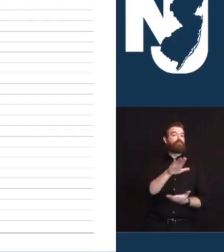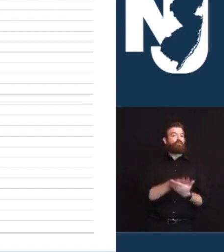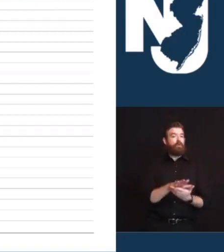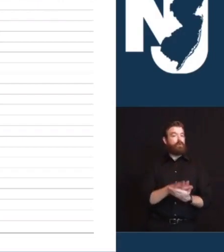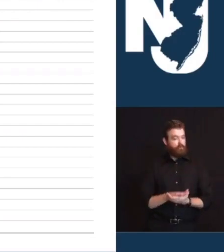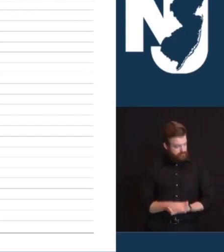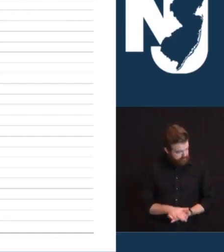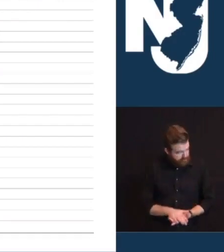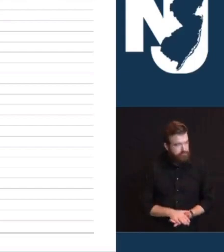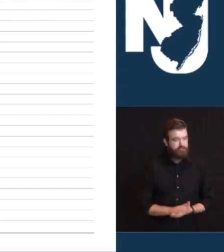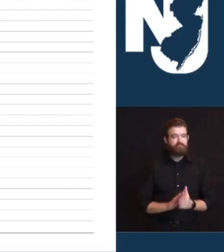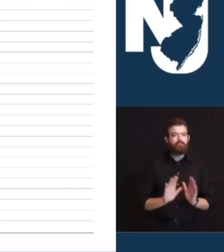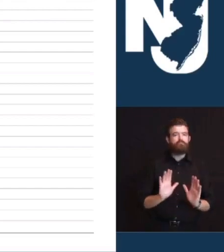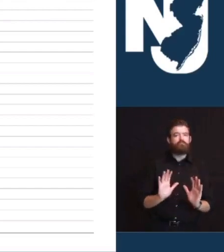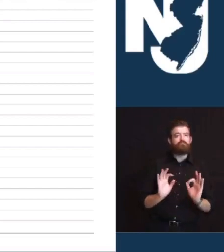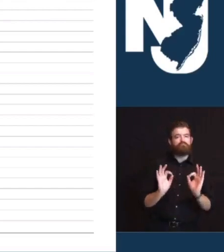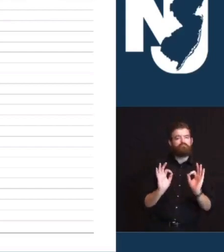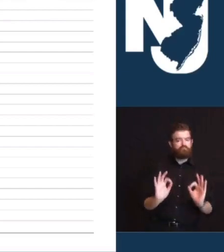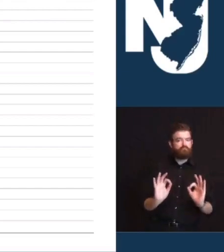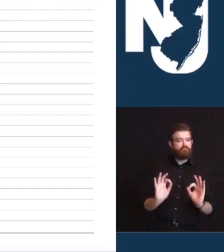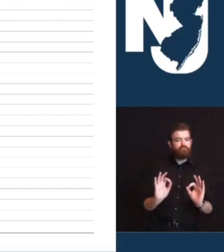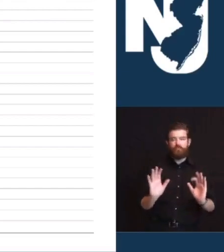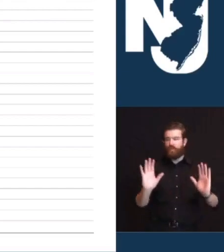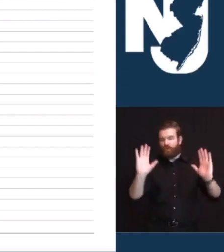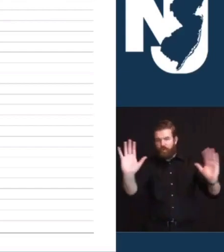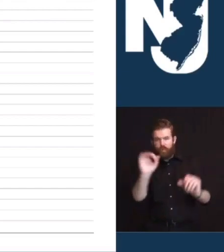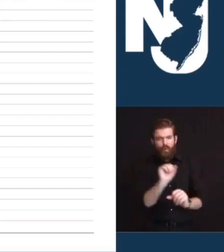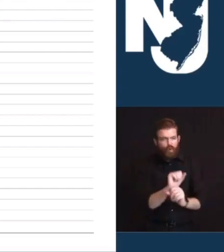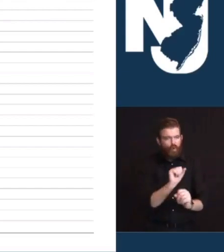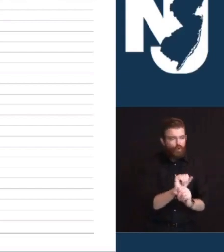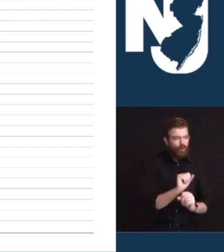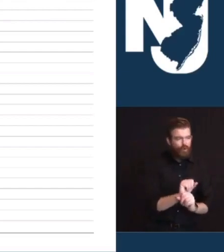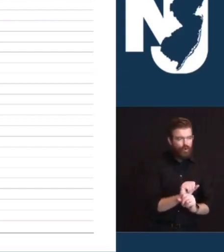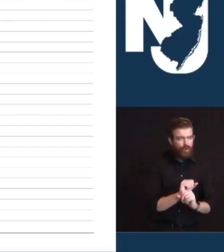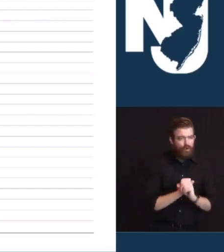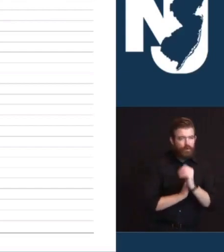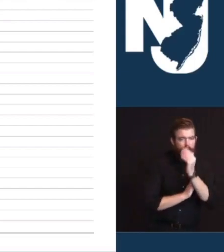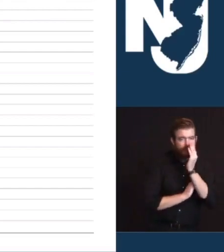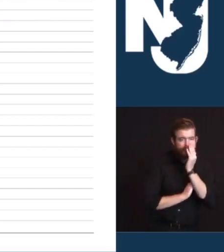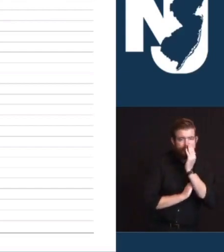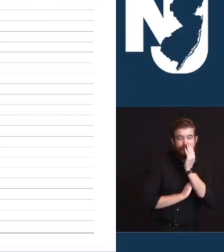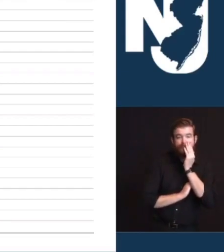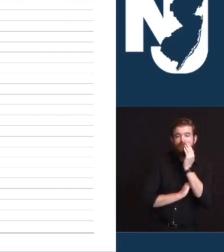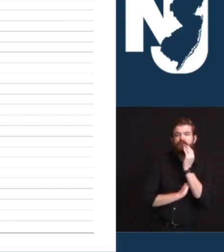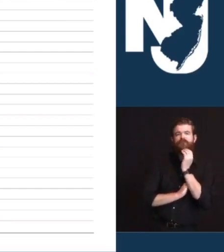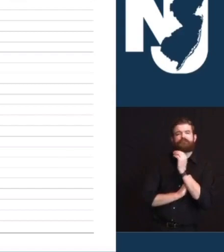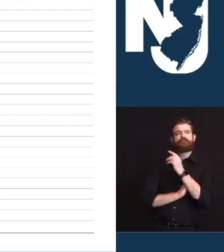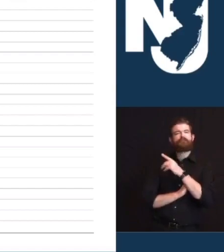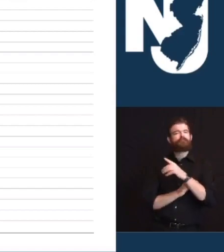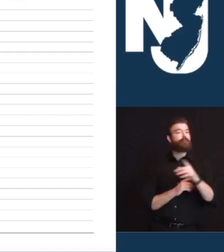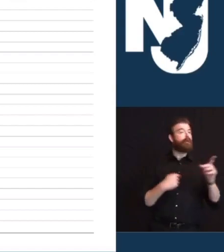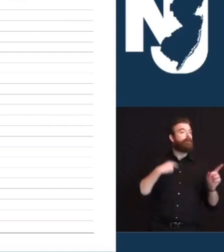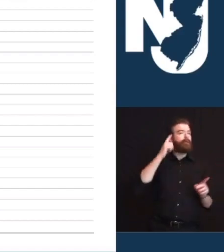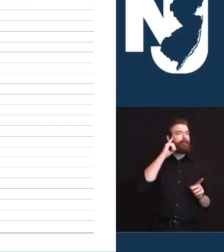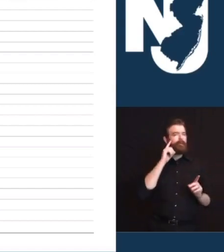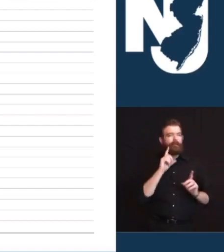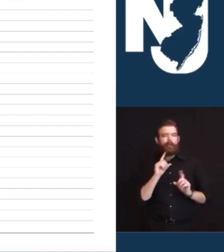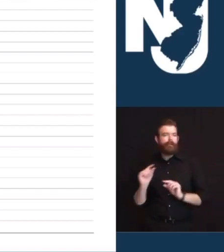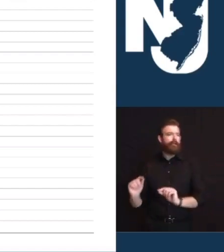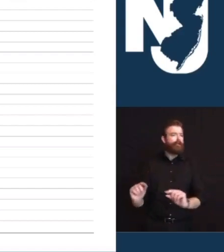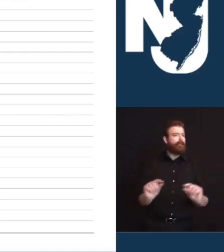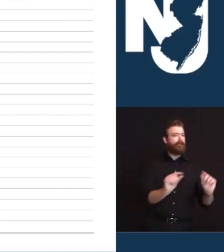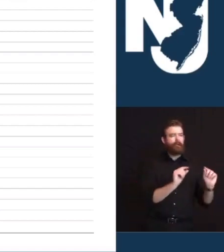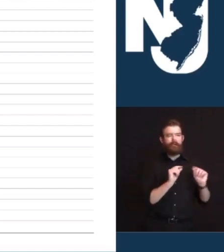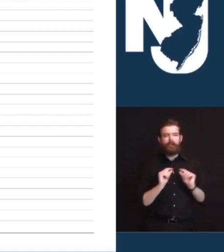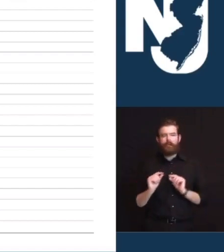I've seen, Judy, Tina, or others have seen with our own eyes, the anecdotal evidence has been really impressive. And